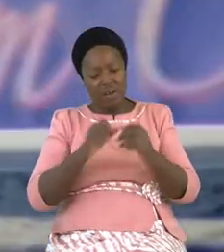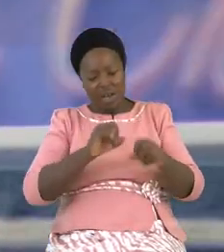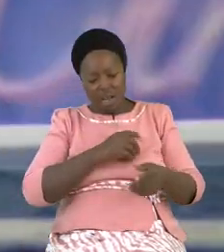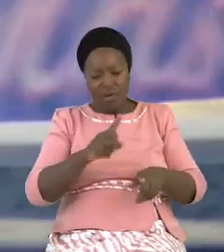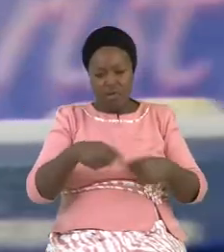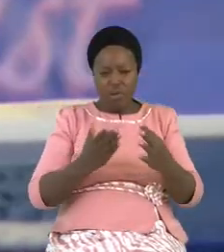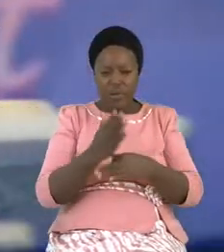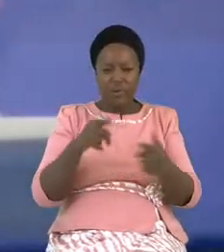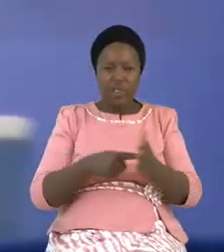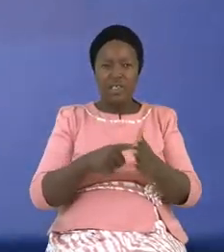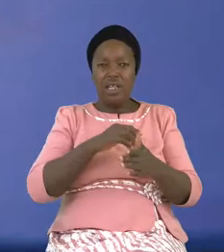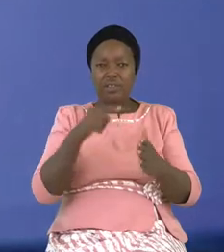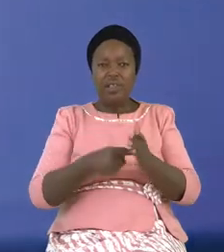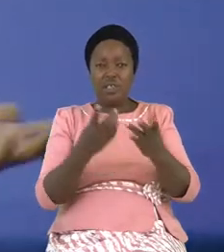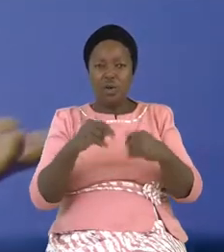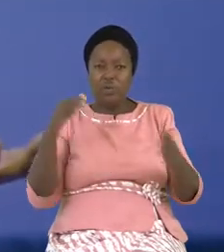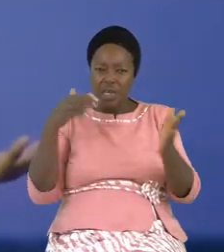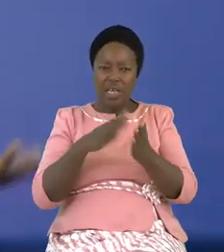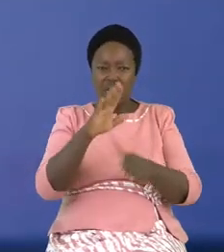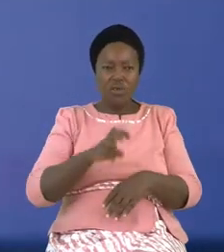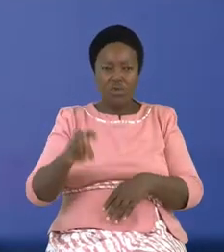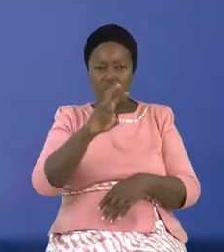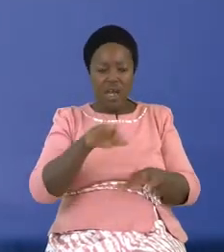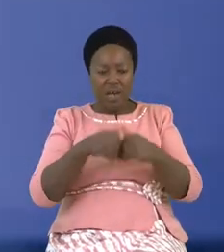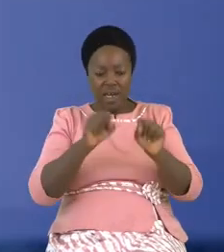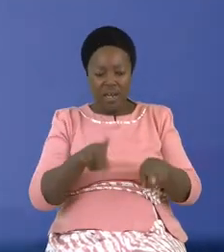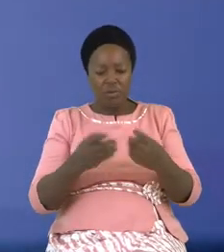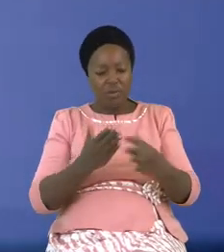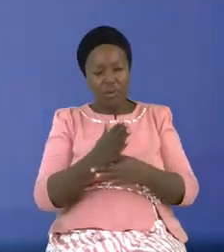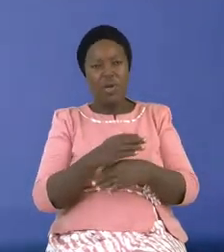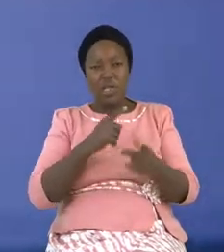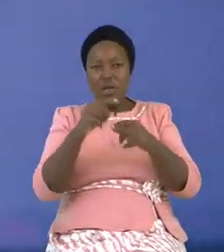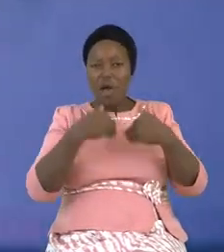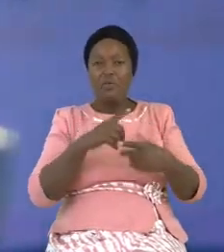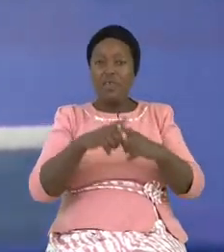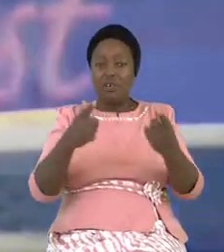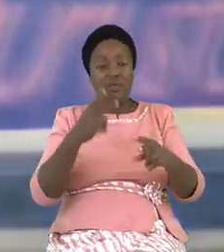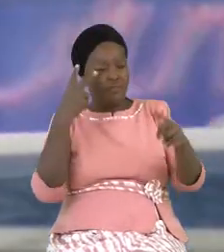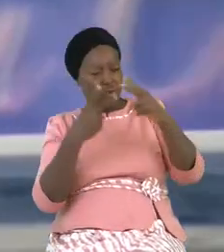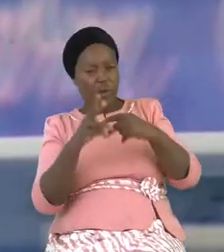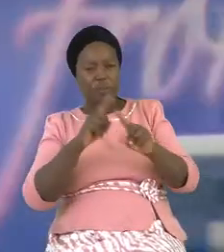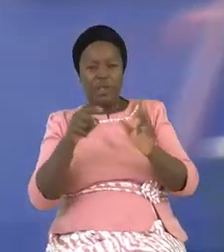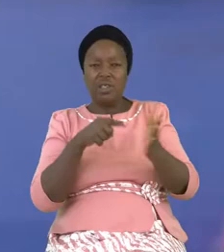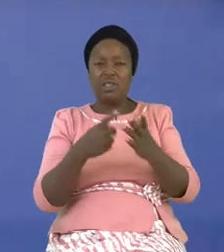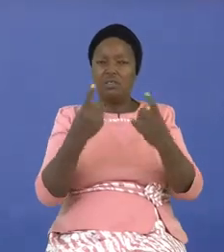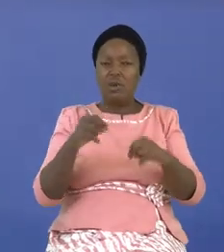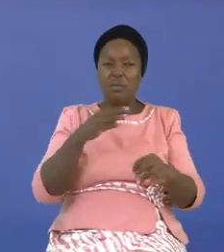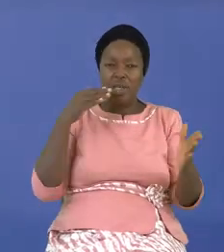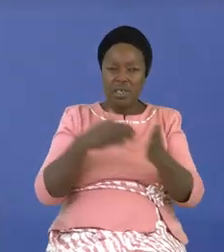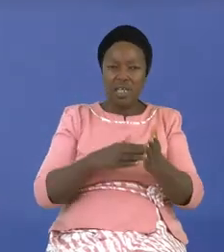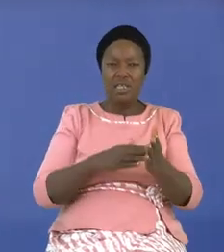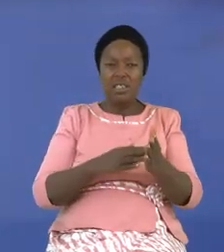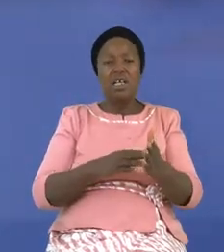comes against your journey. How can you survive? You have a great vision, but this comes against the